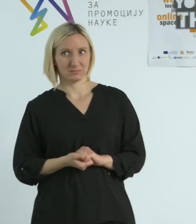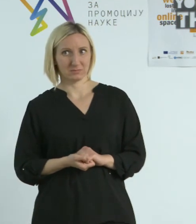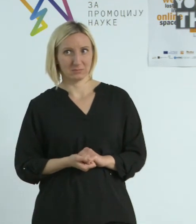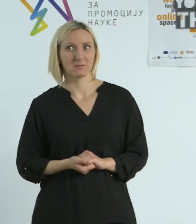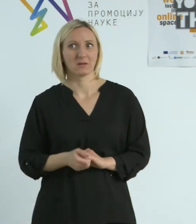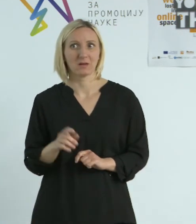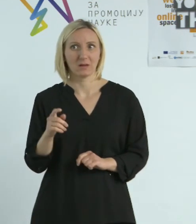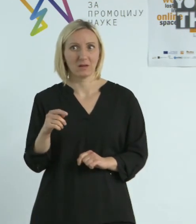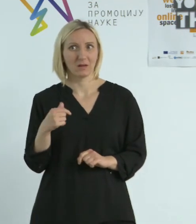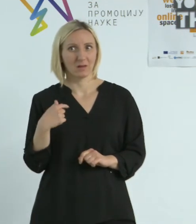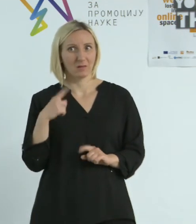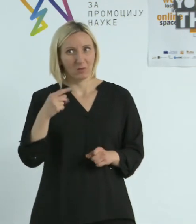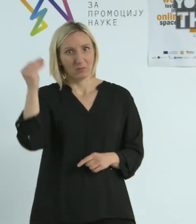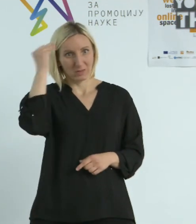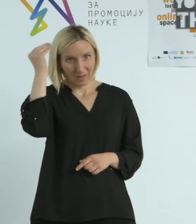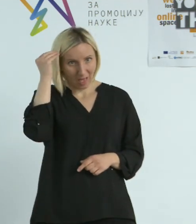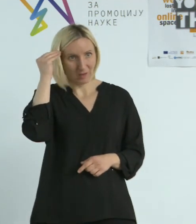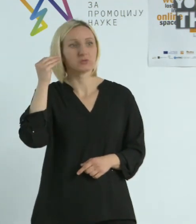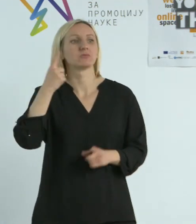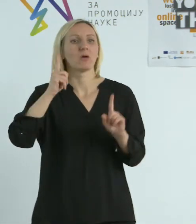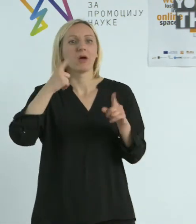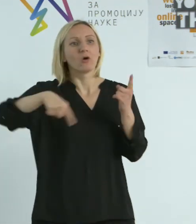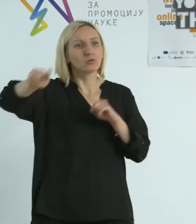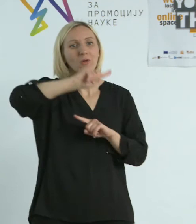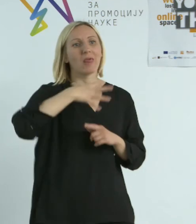in the process of learning that and having it on our mind.